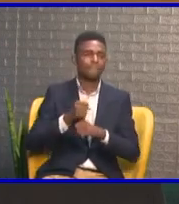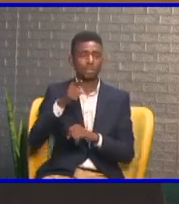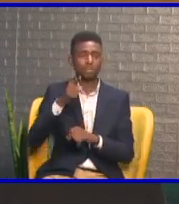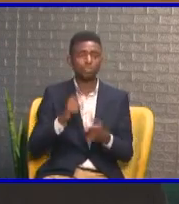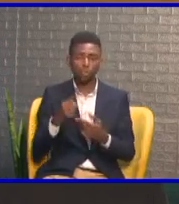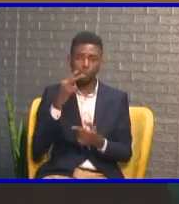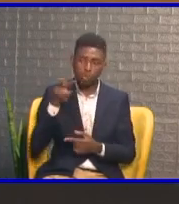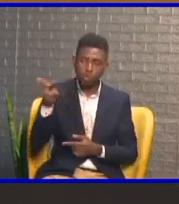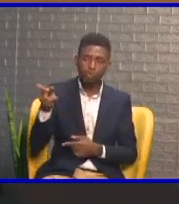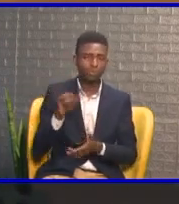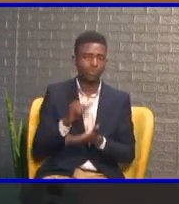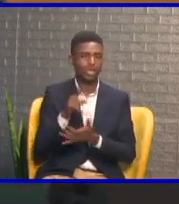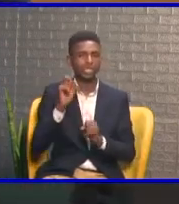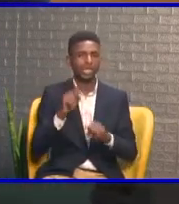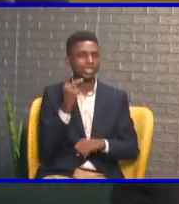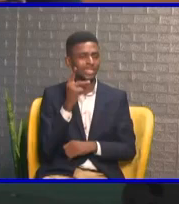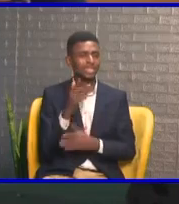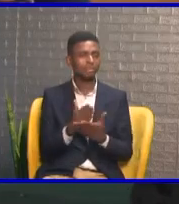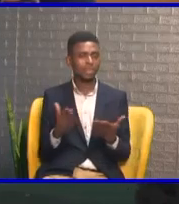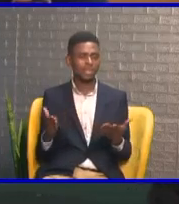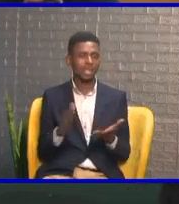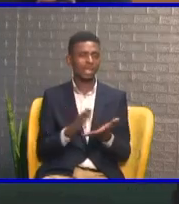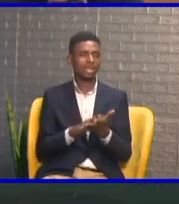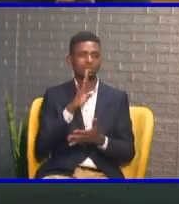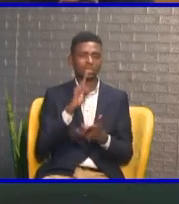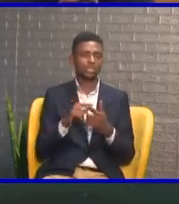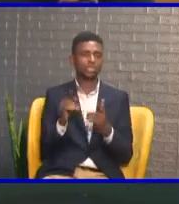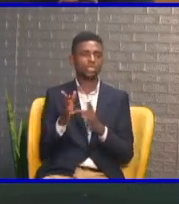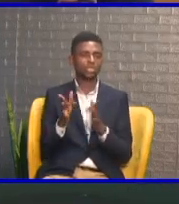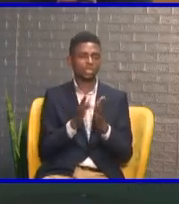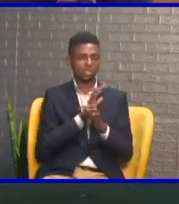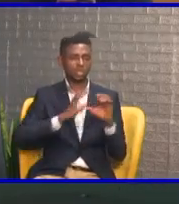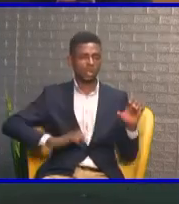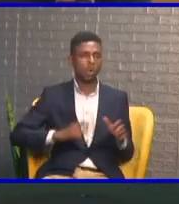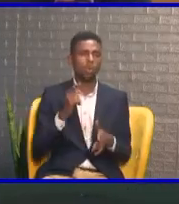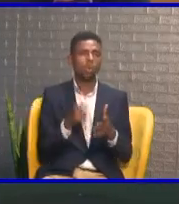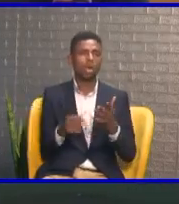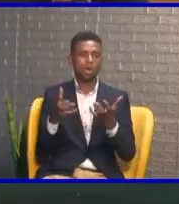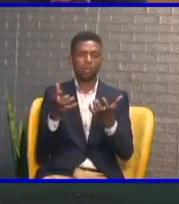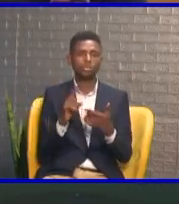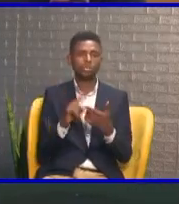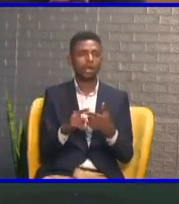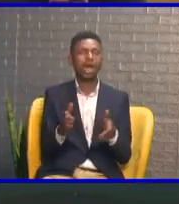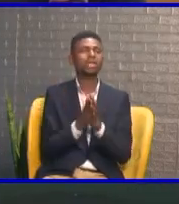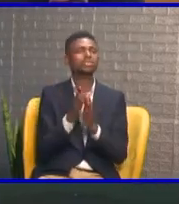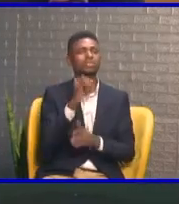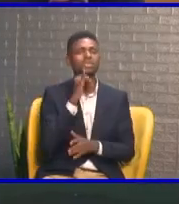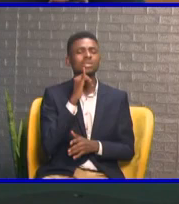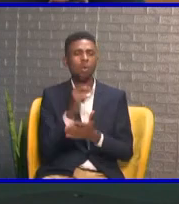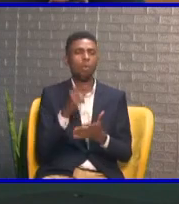Say amen, somebody. Amen. Glory be to Jesus. So what I want to ask you is, what can you see